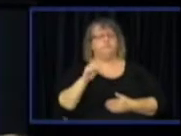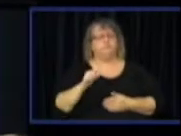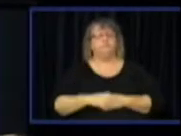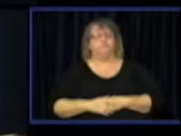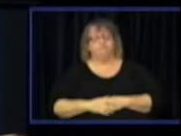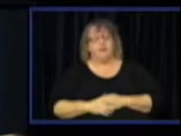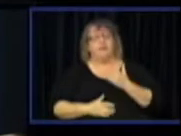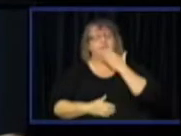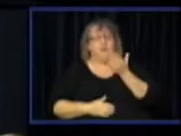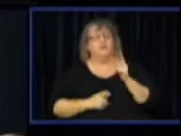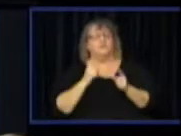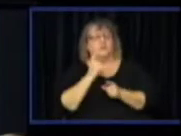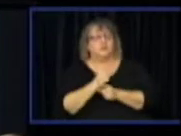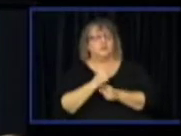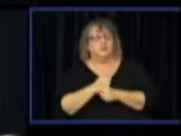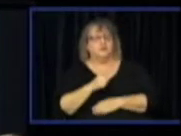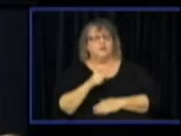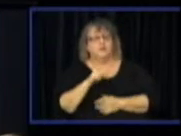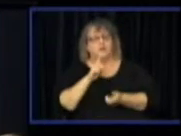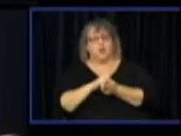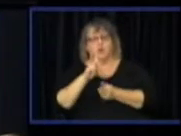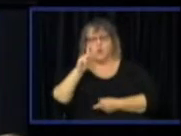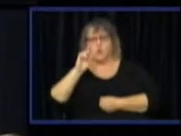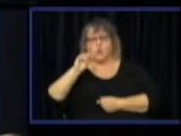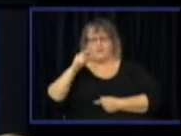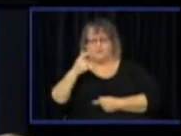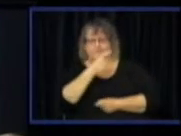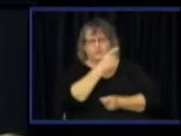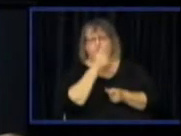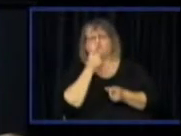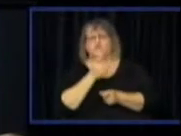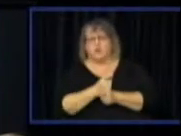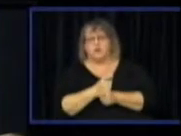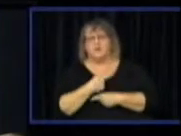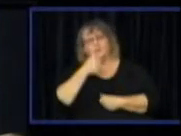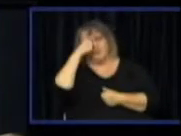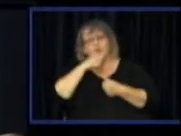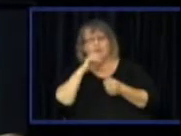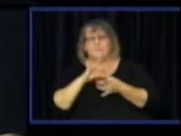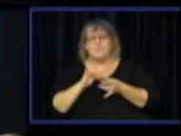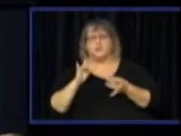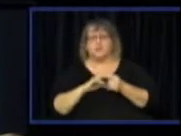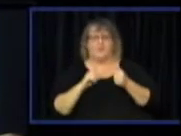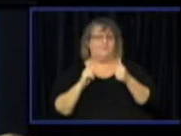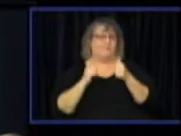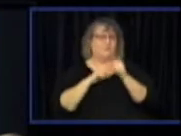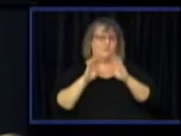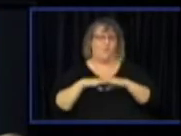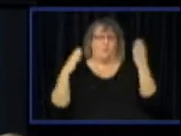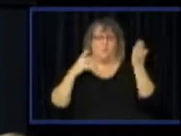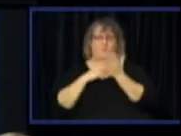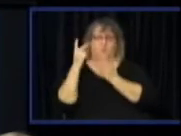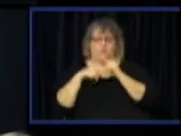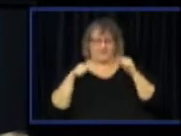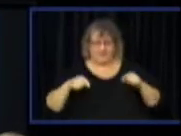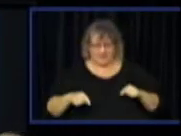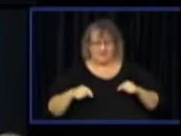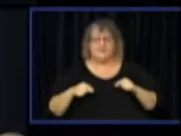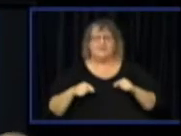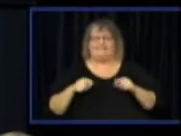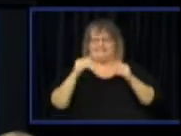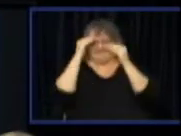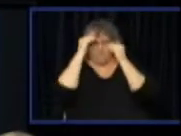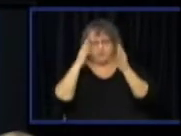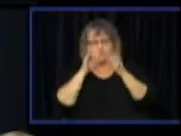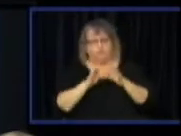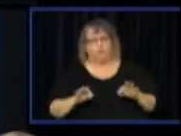thank you for that. And Dr. Koenig is absolutely right. As I mentioned at the top of the show, this is the piece of